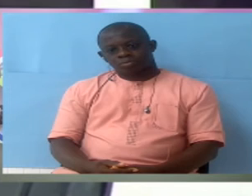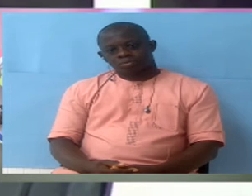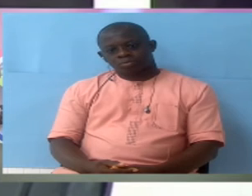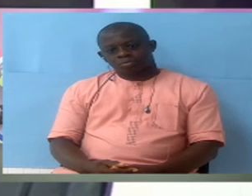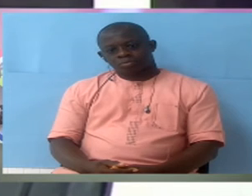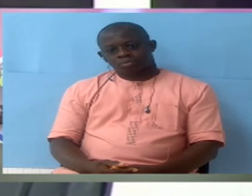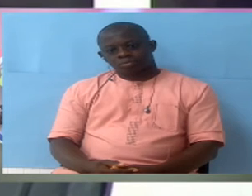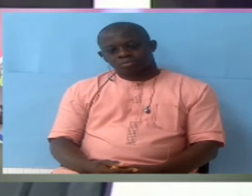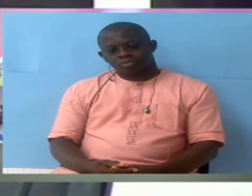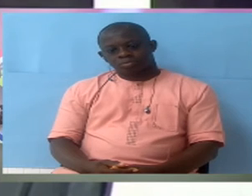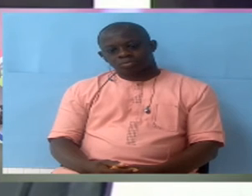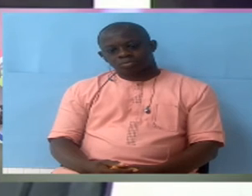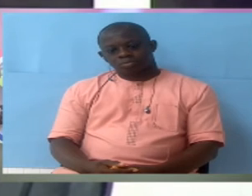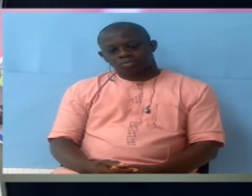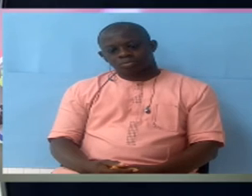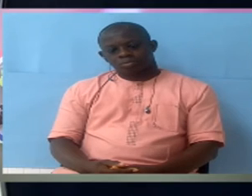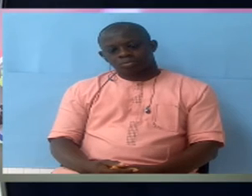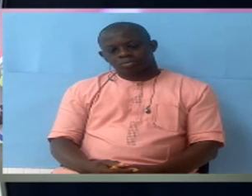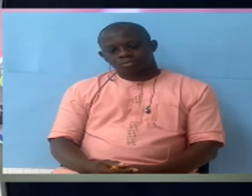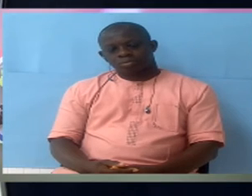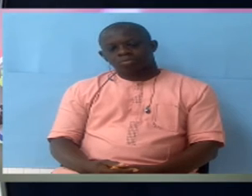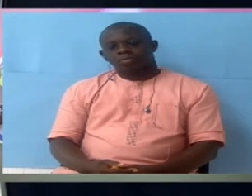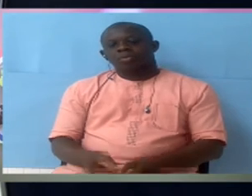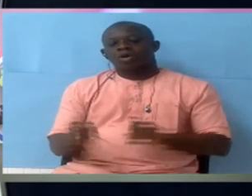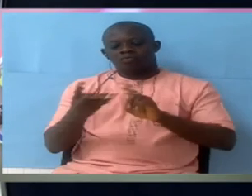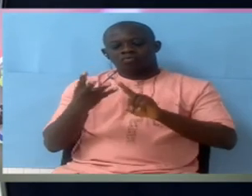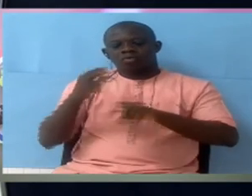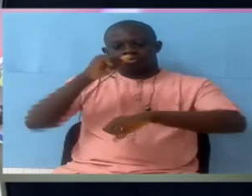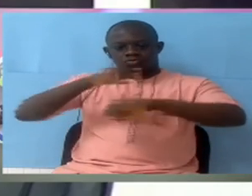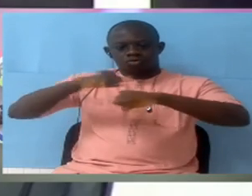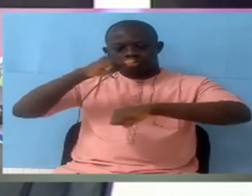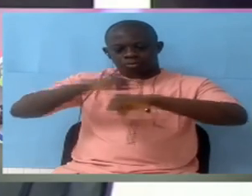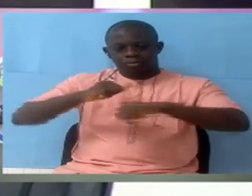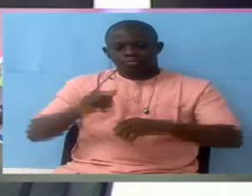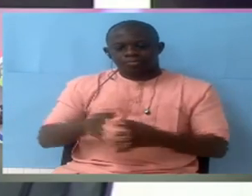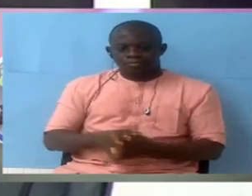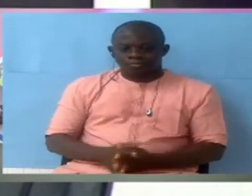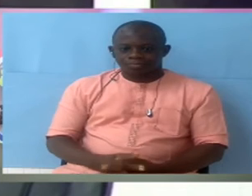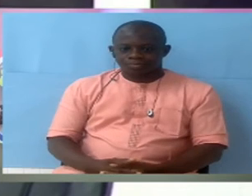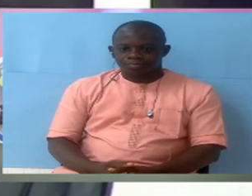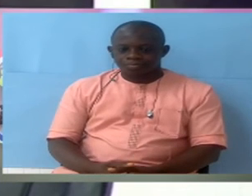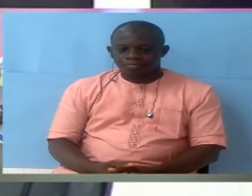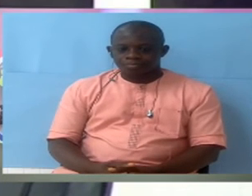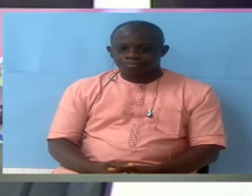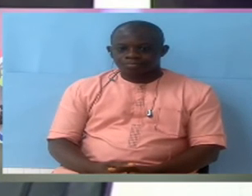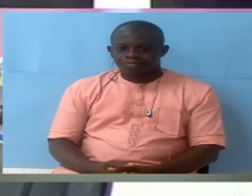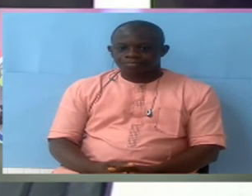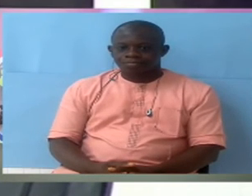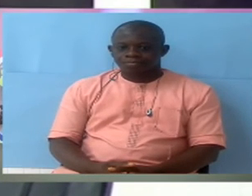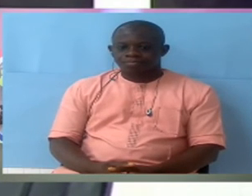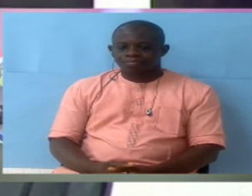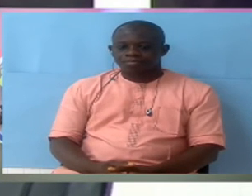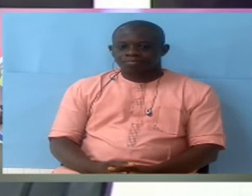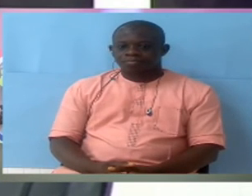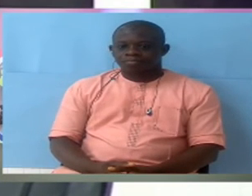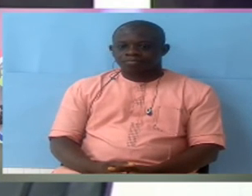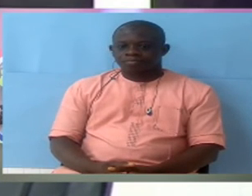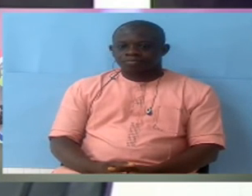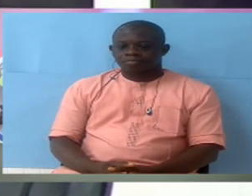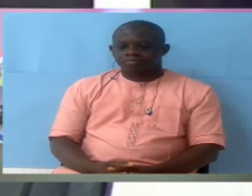The first one or the fourth torture? The fourth torture. You didn't tell me. I think it almost